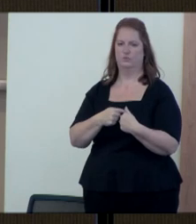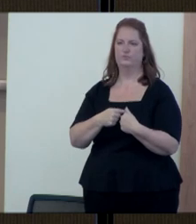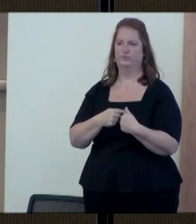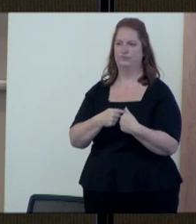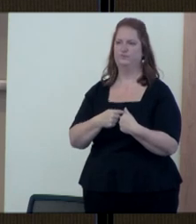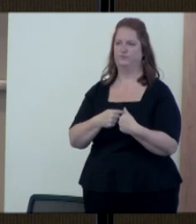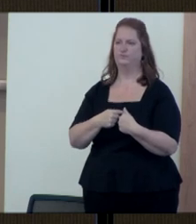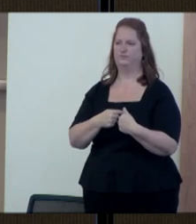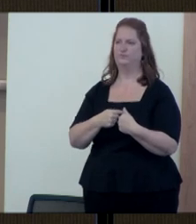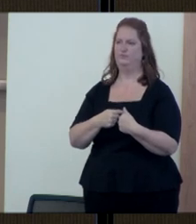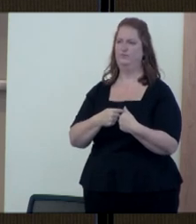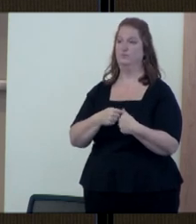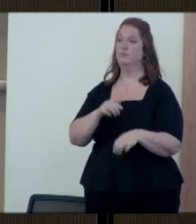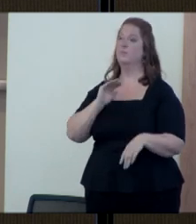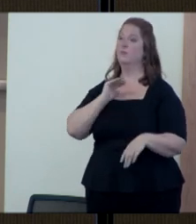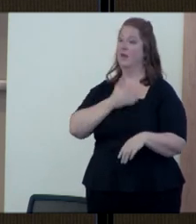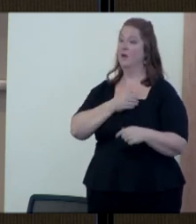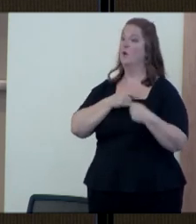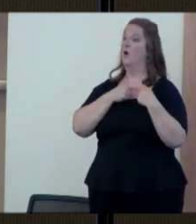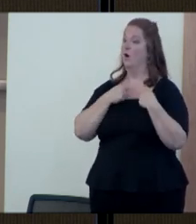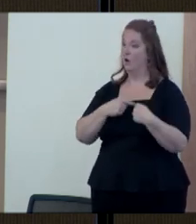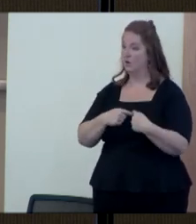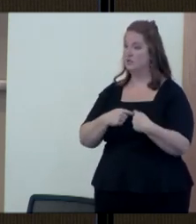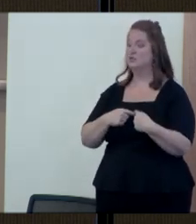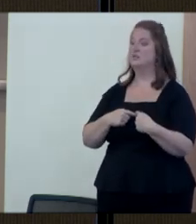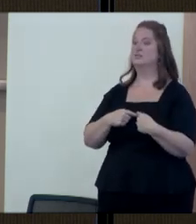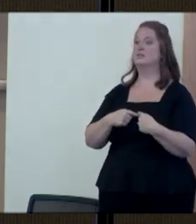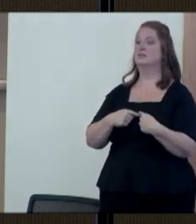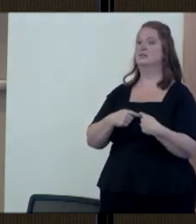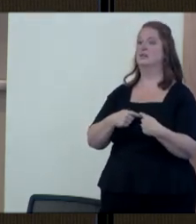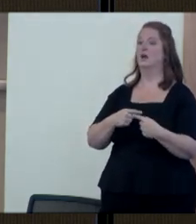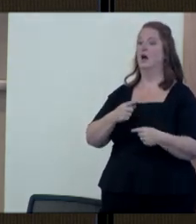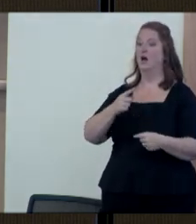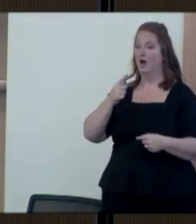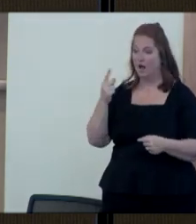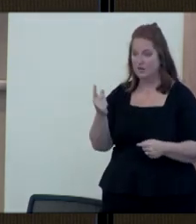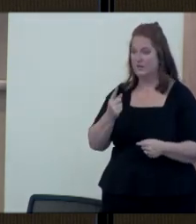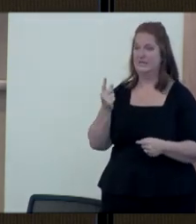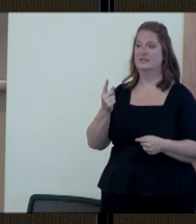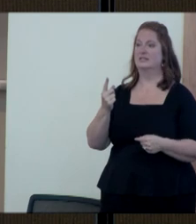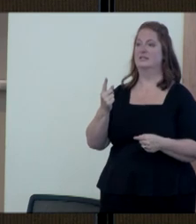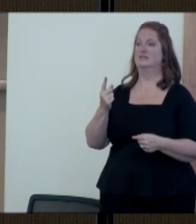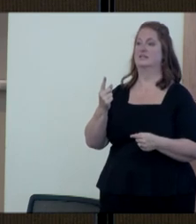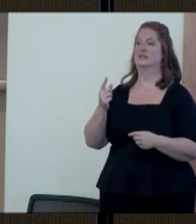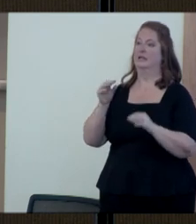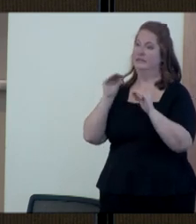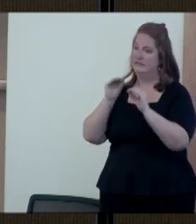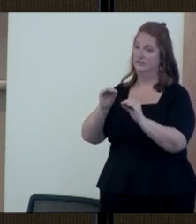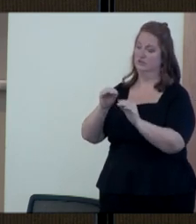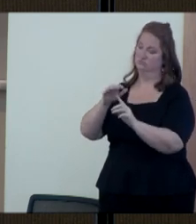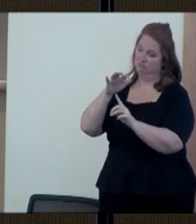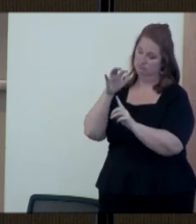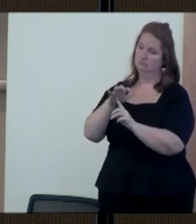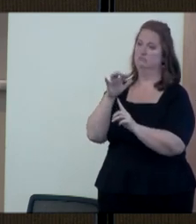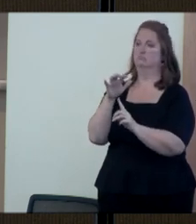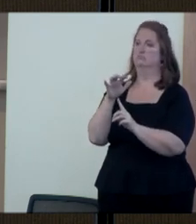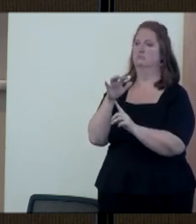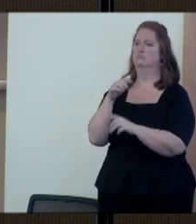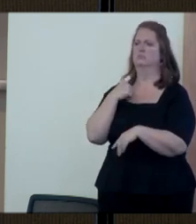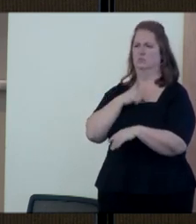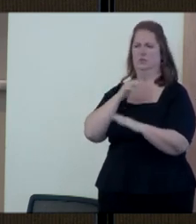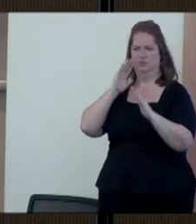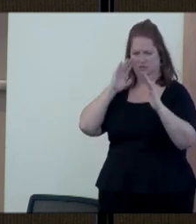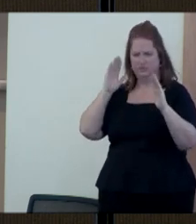our heart is and always will be great teaching, which we